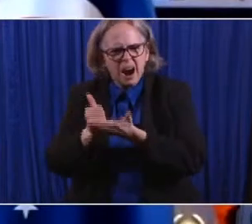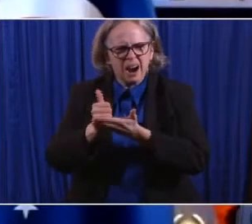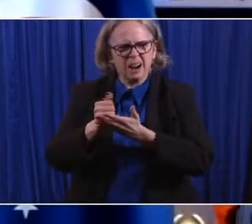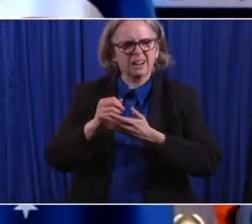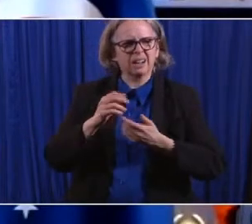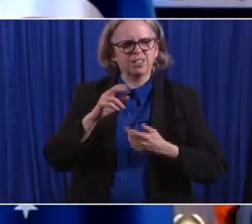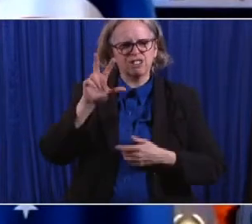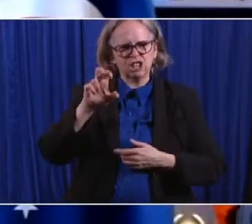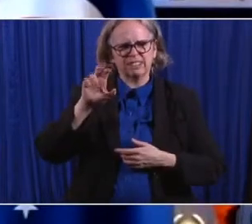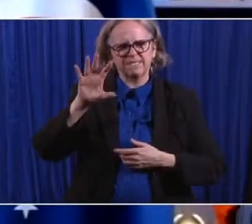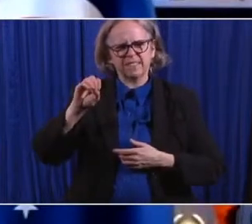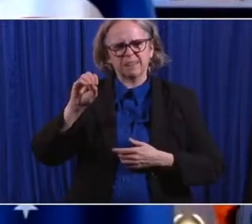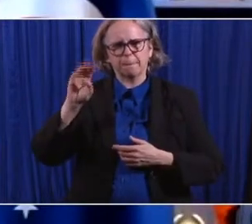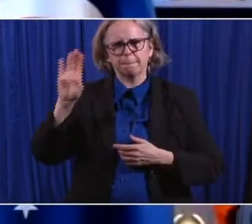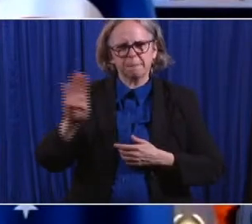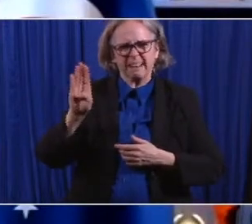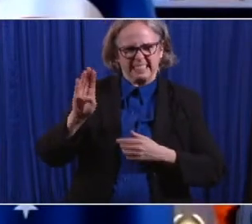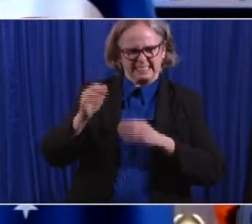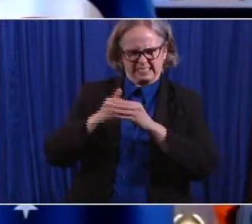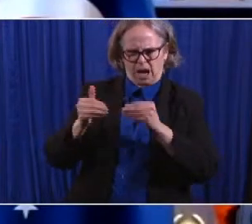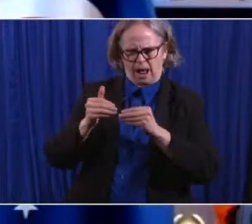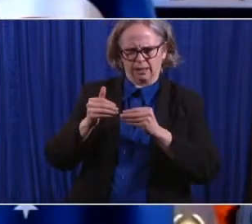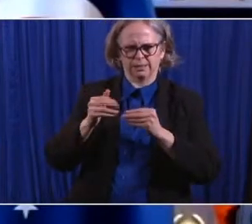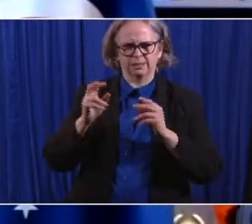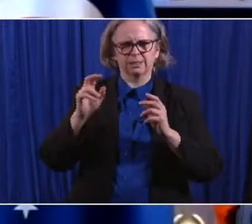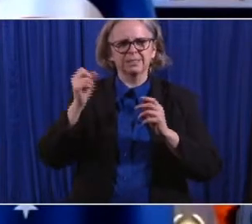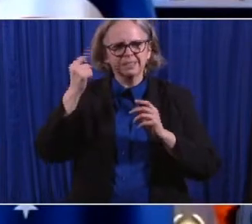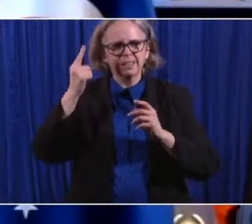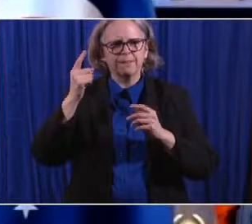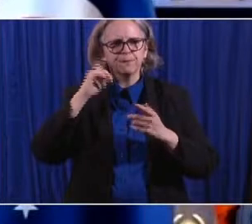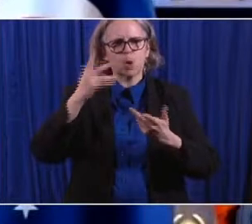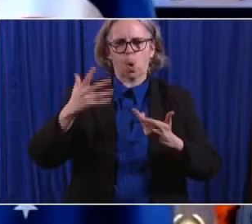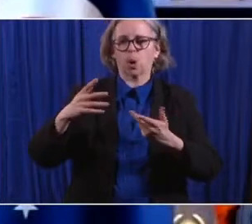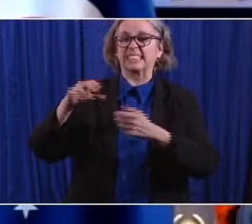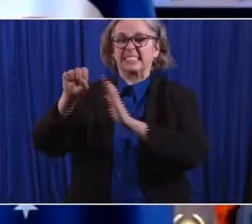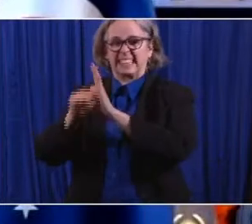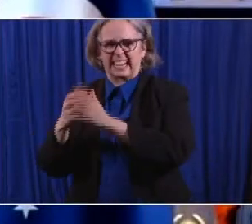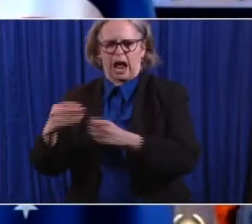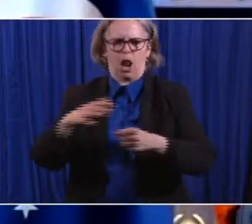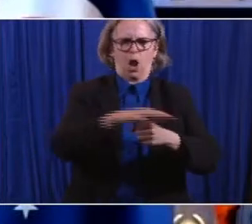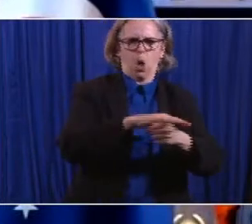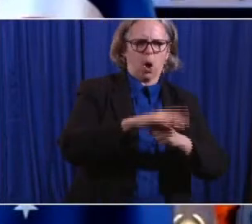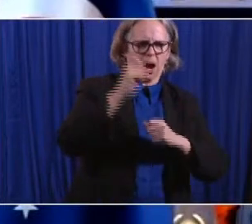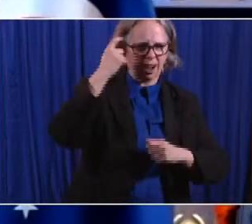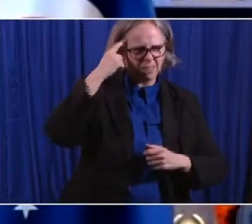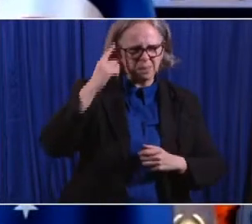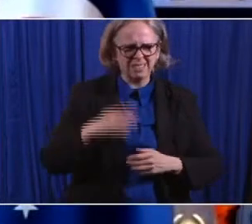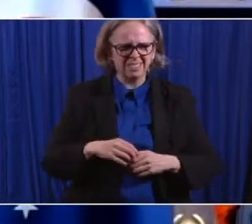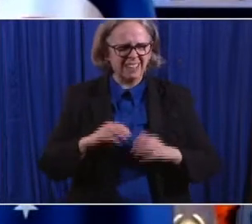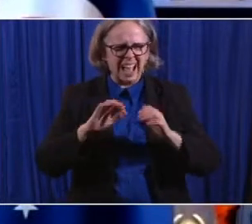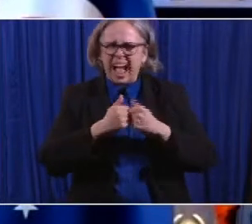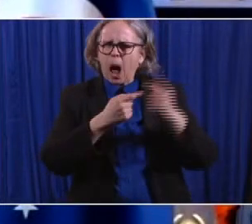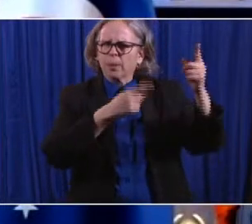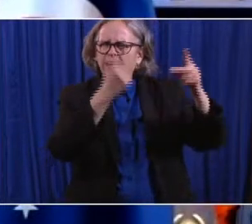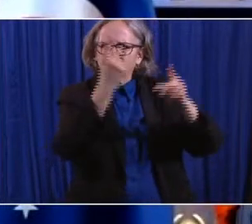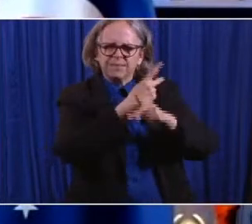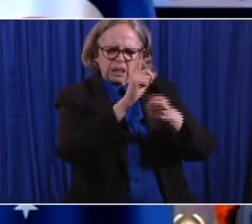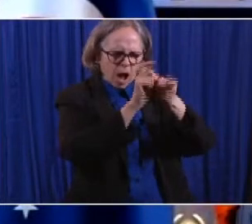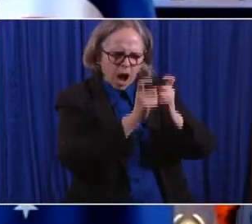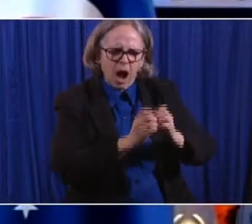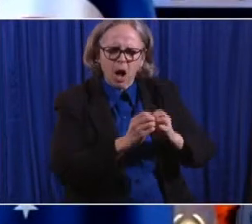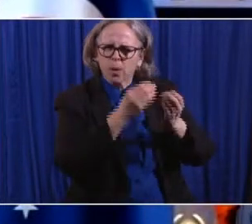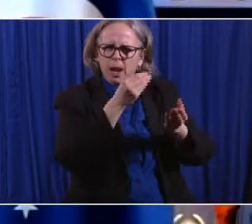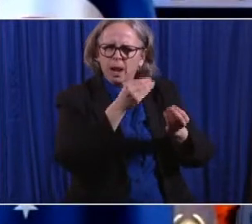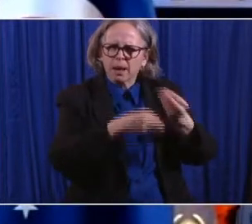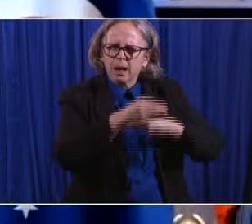governments, uses a formula that incorporates the state unemployment rate for the fourth quarter of calendar year